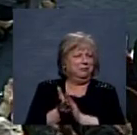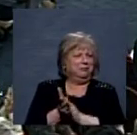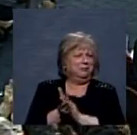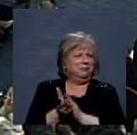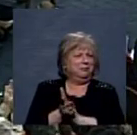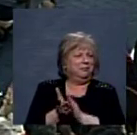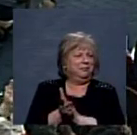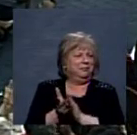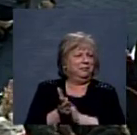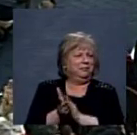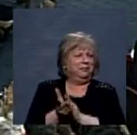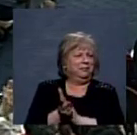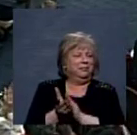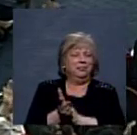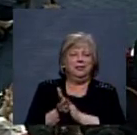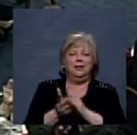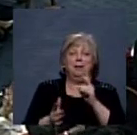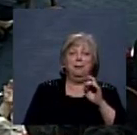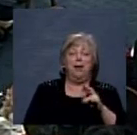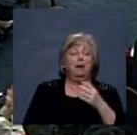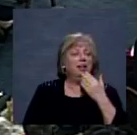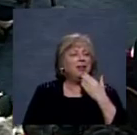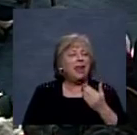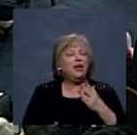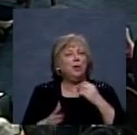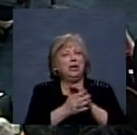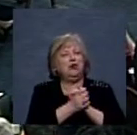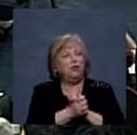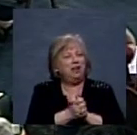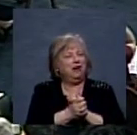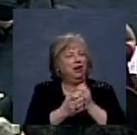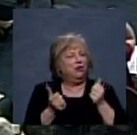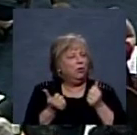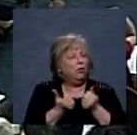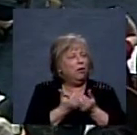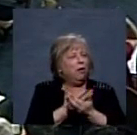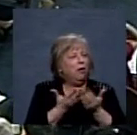Mayor. Well, thank you, Evangeline, and congratulations to all these